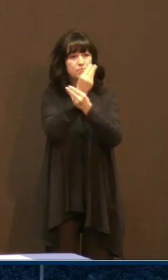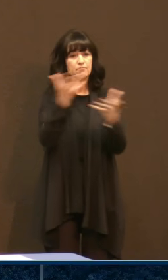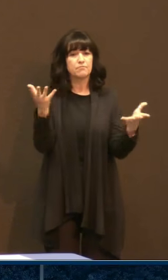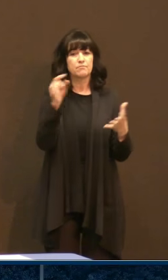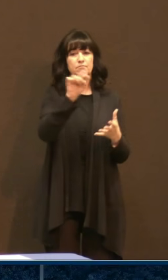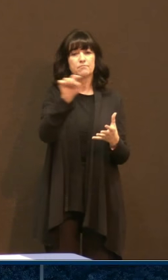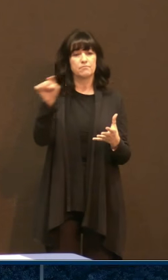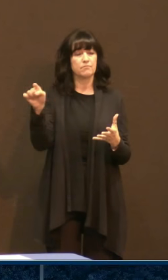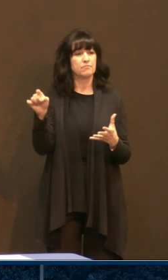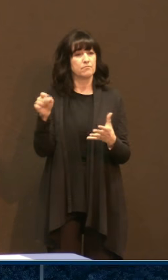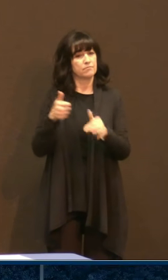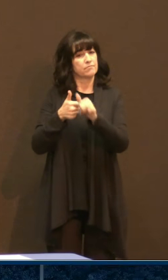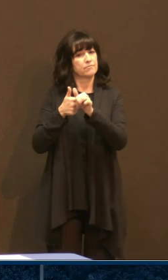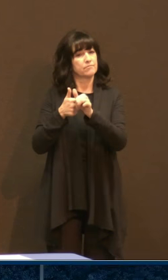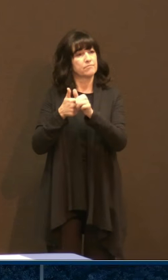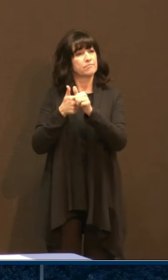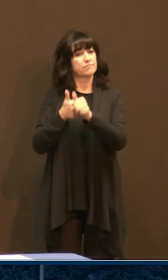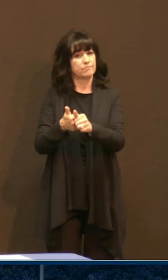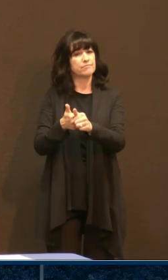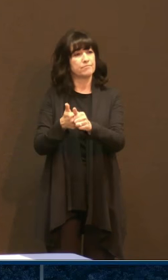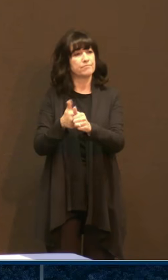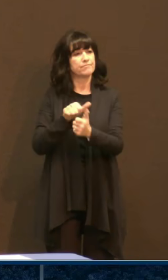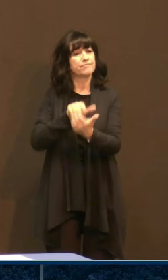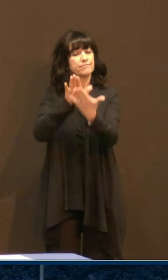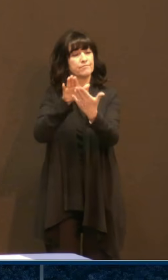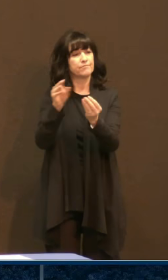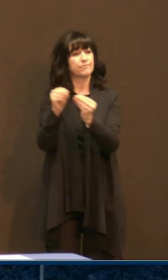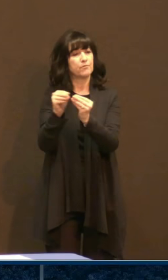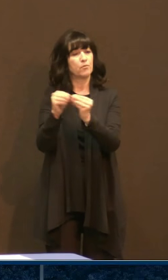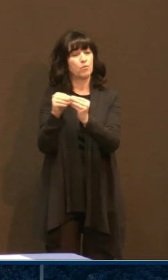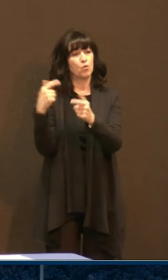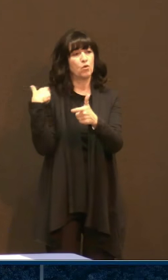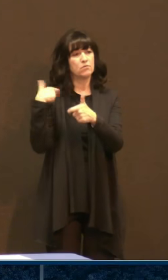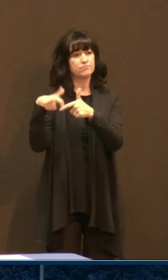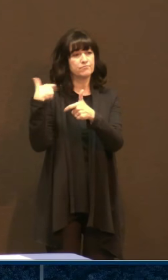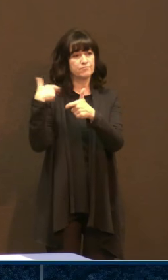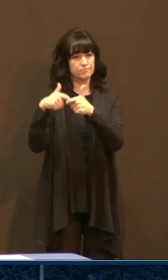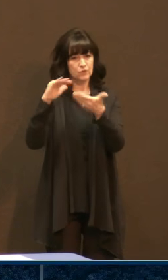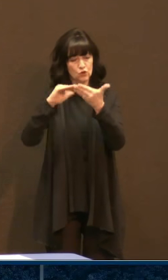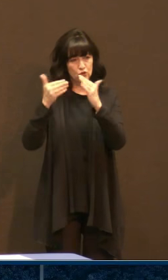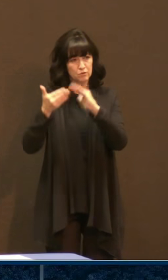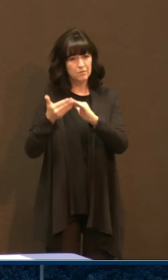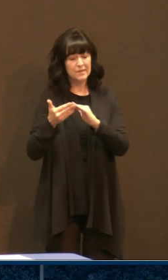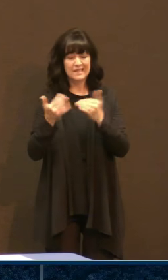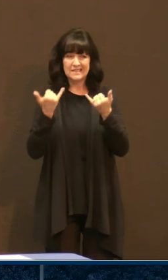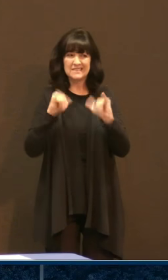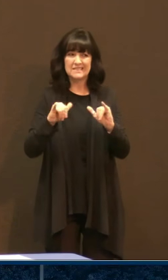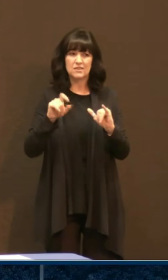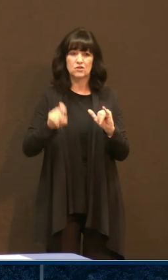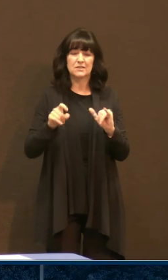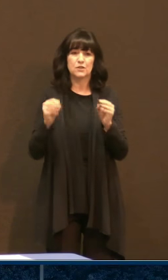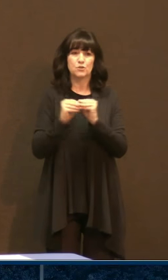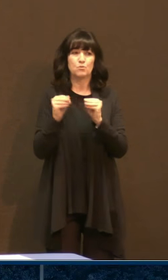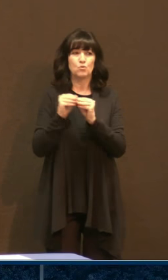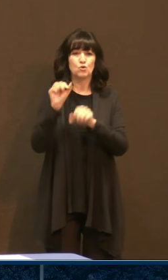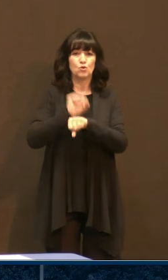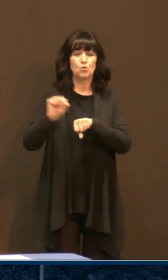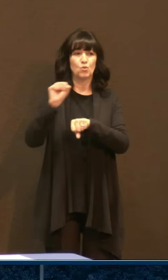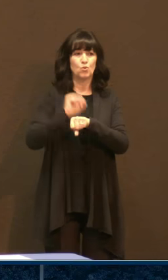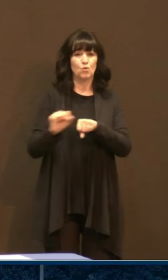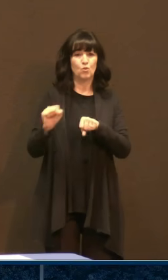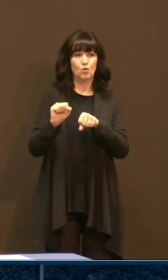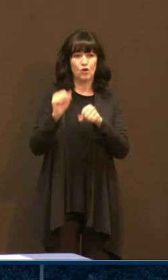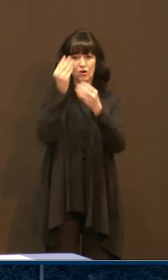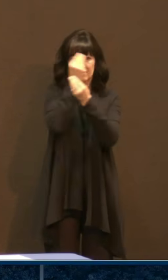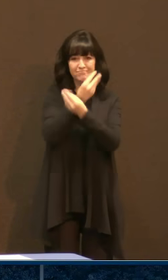the Latino community, but we do have a lot more work to do to get the message out, to support